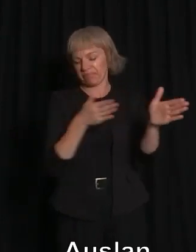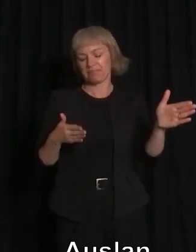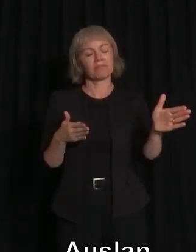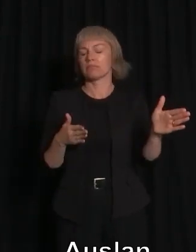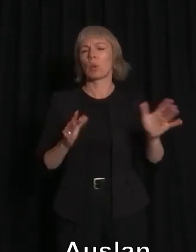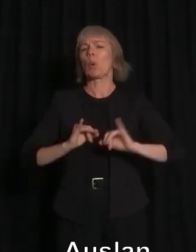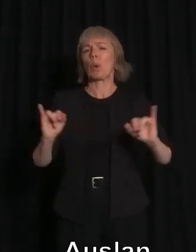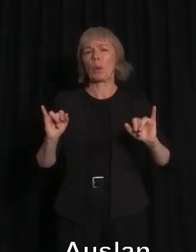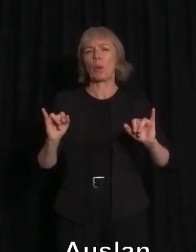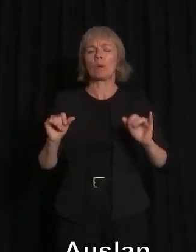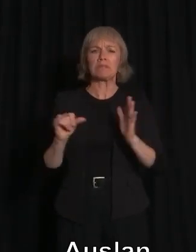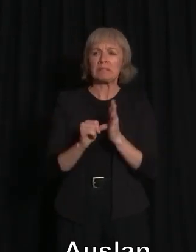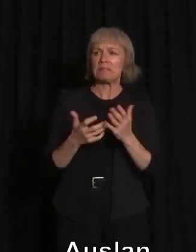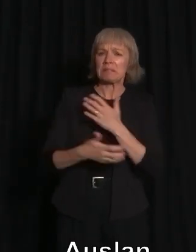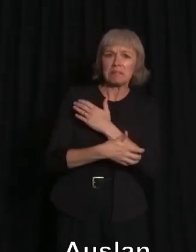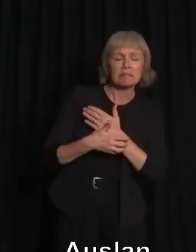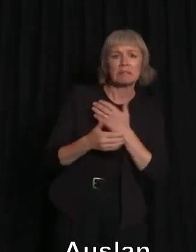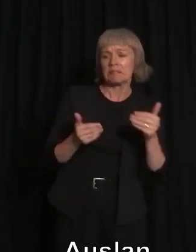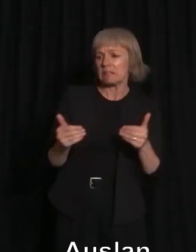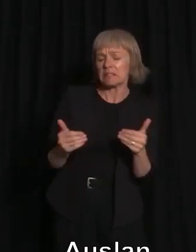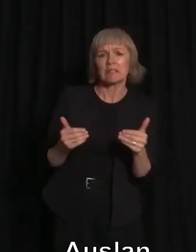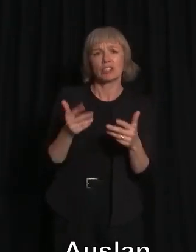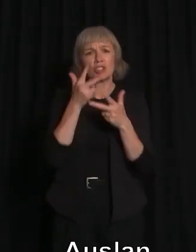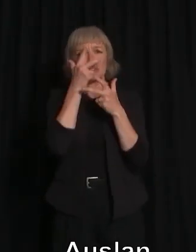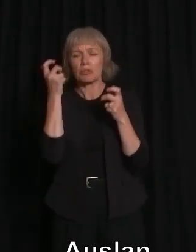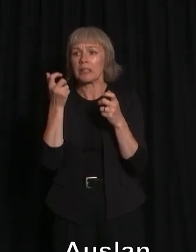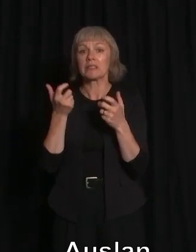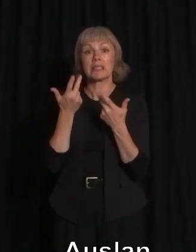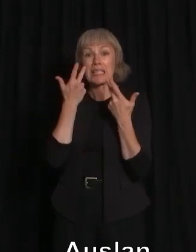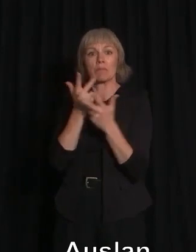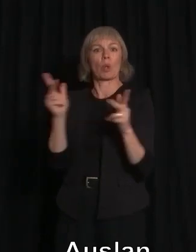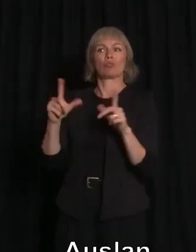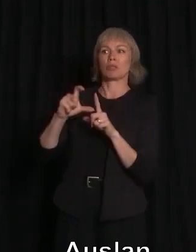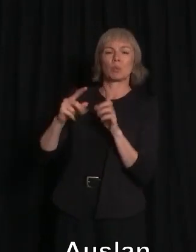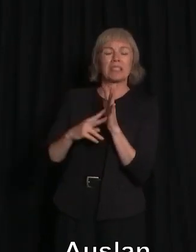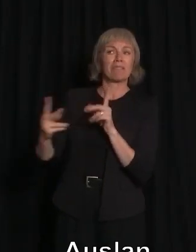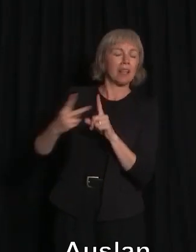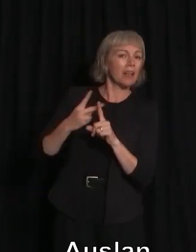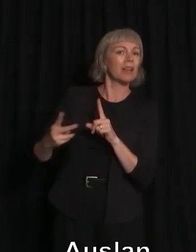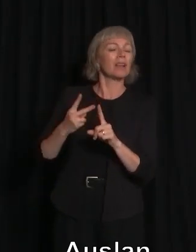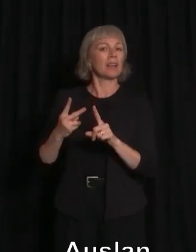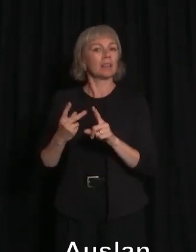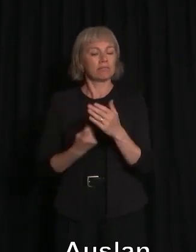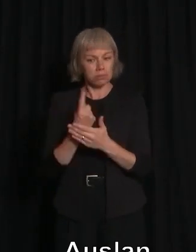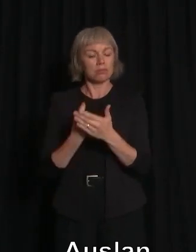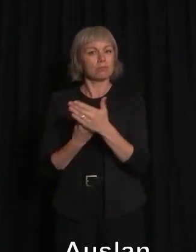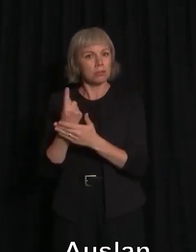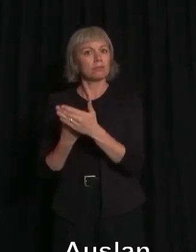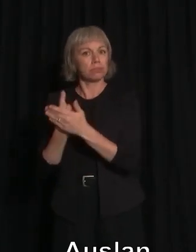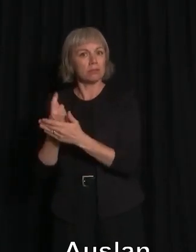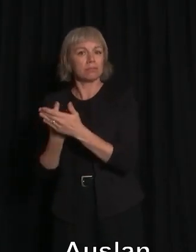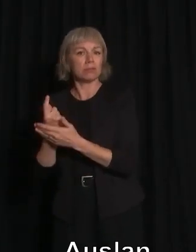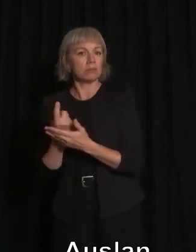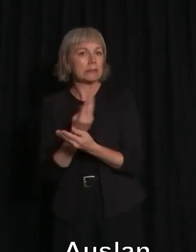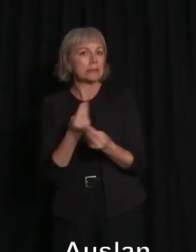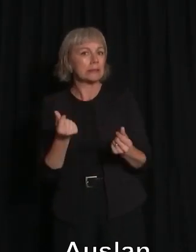economic vulnerability, increased stress and exposure to domestic violence were some of the ways in which